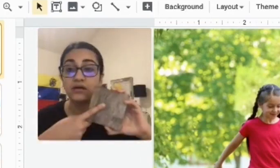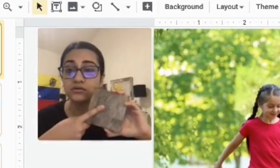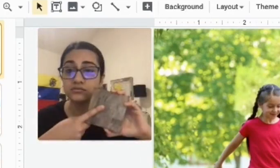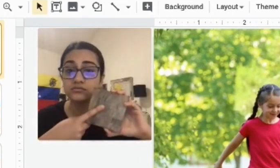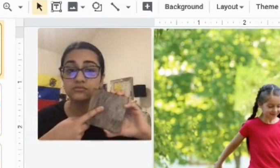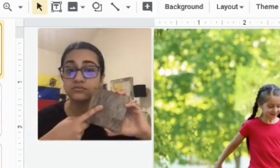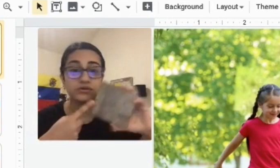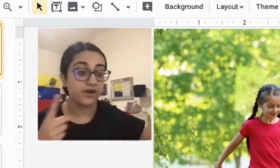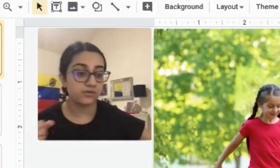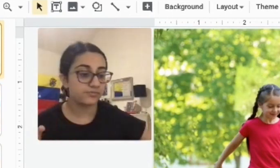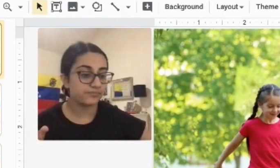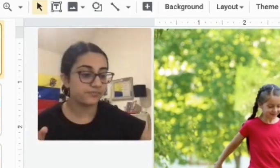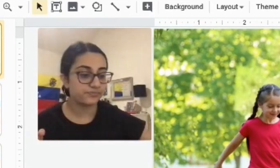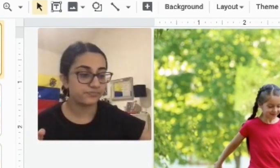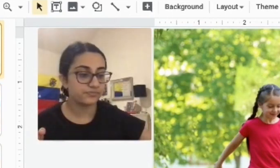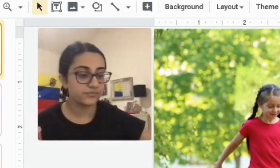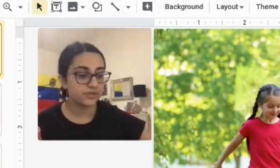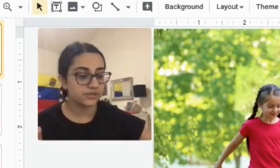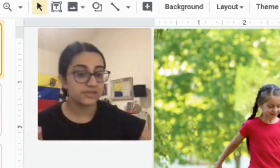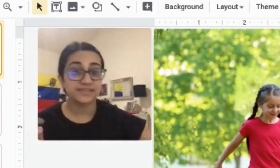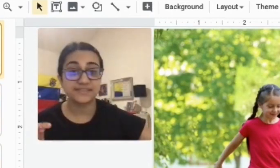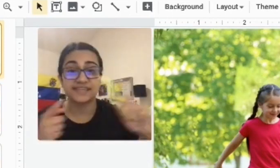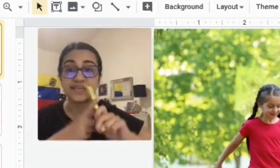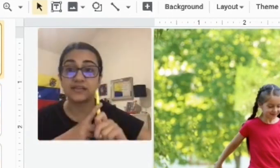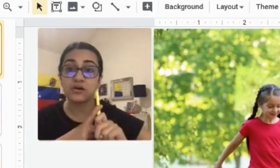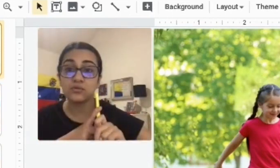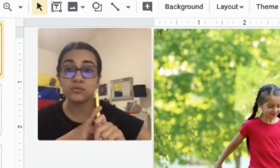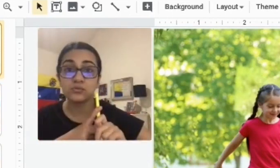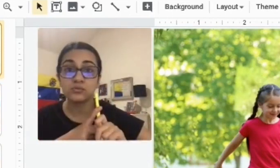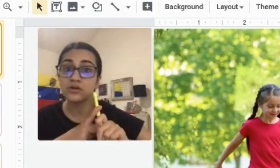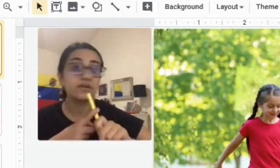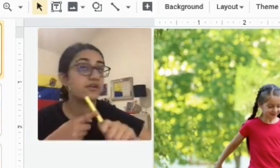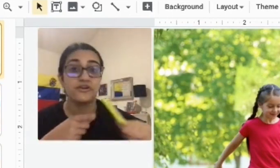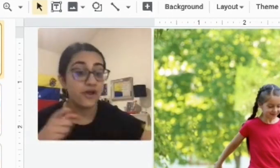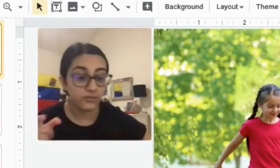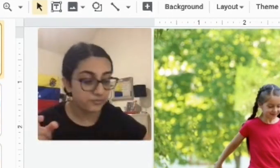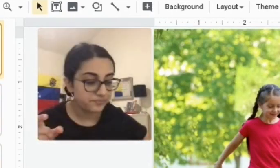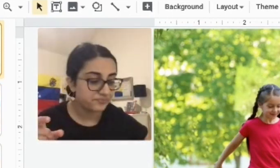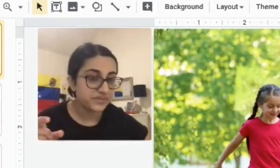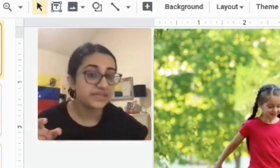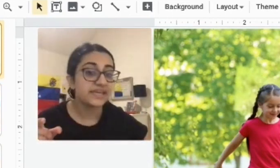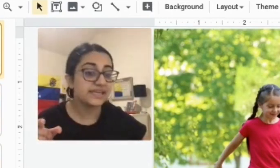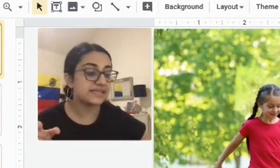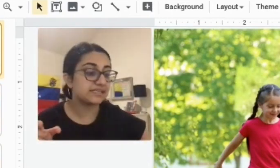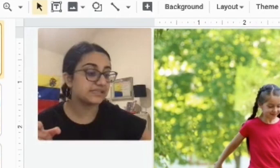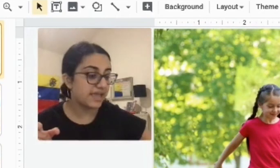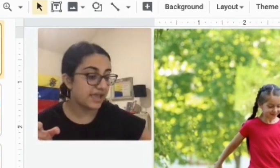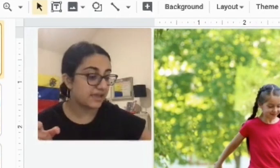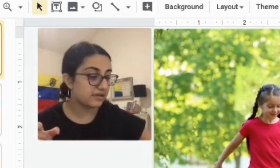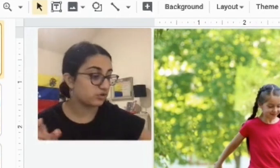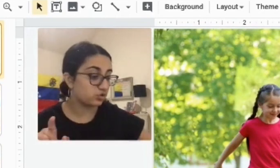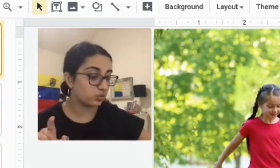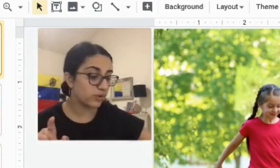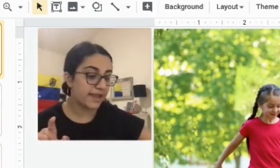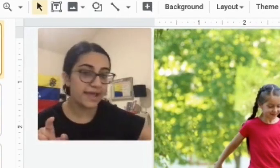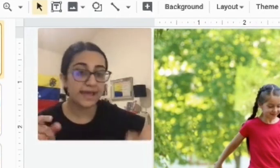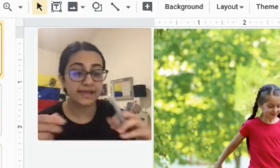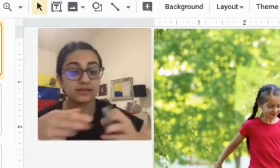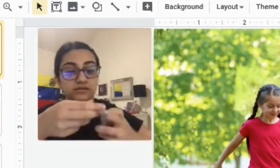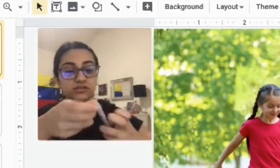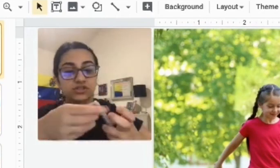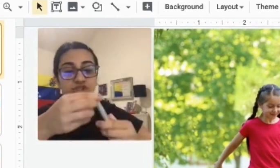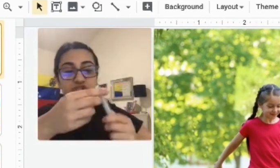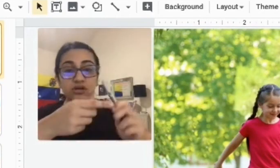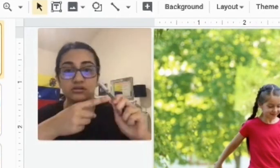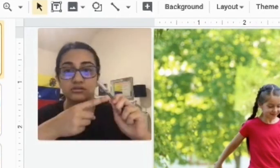is it brown? No. Is it yellow? No. It is a